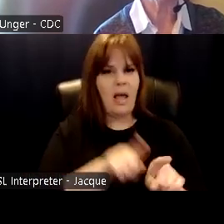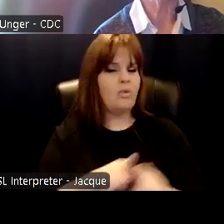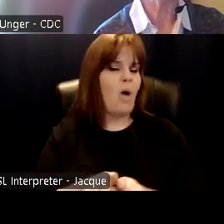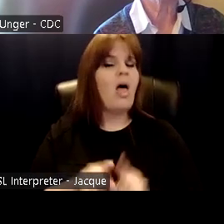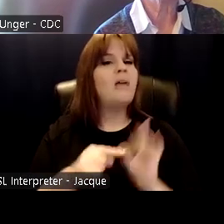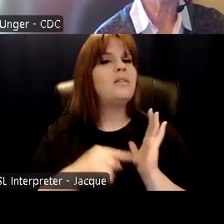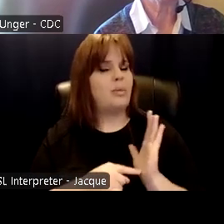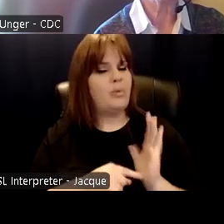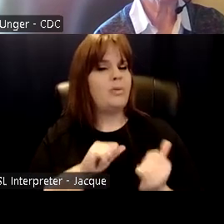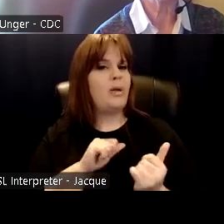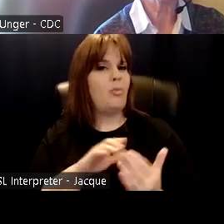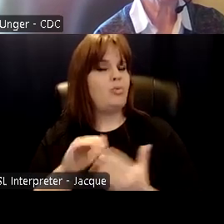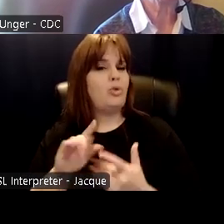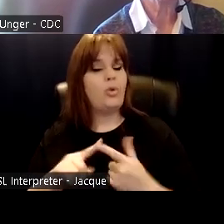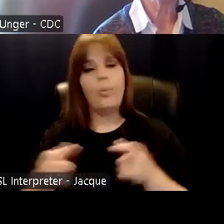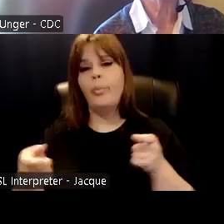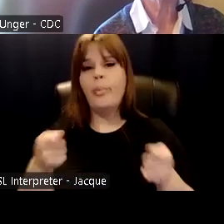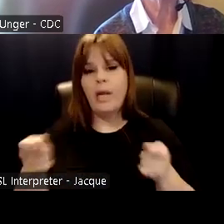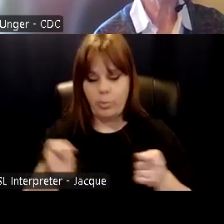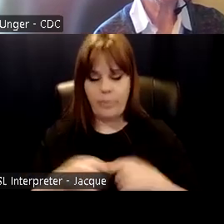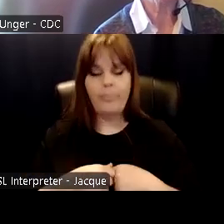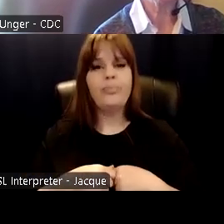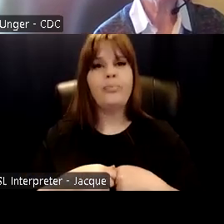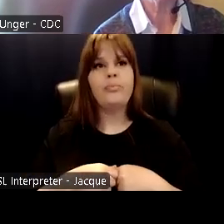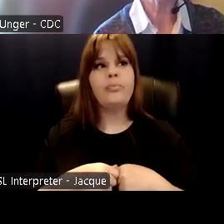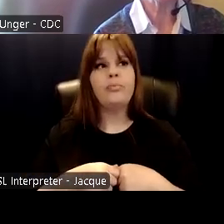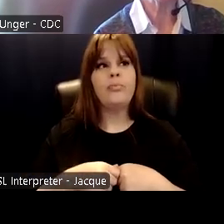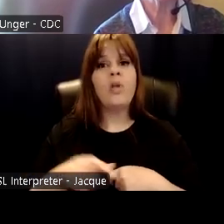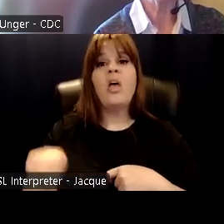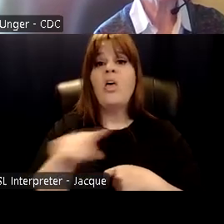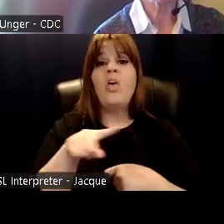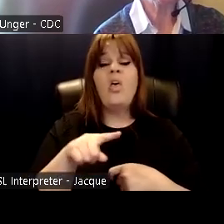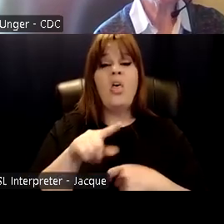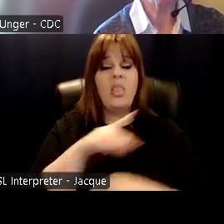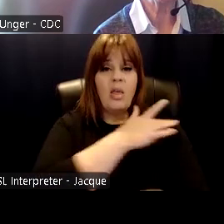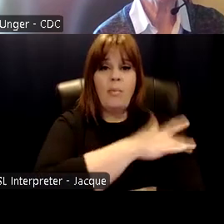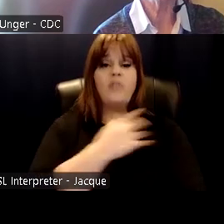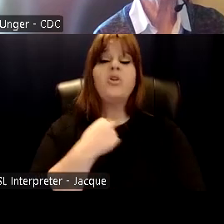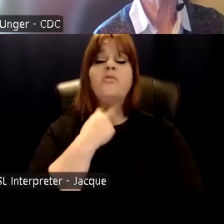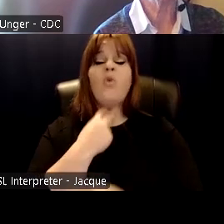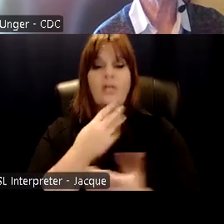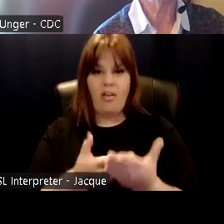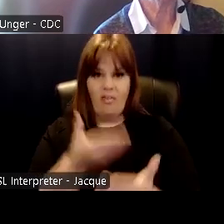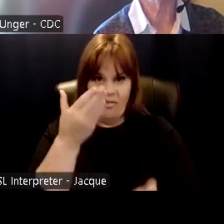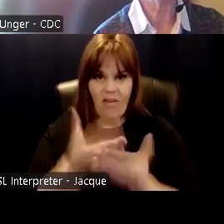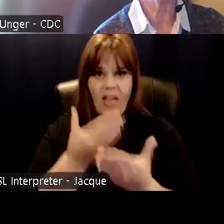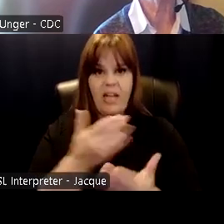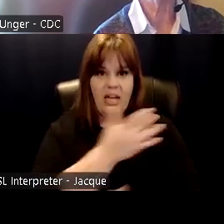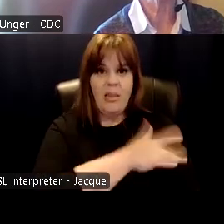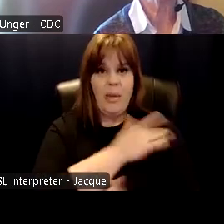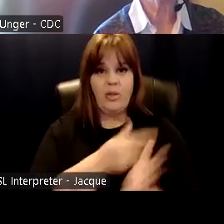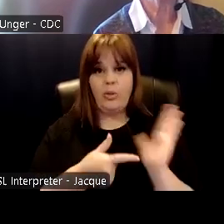symptoms and approaches to management. Their voice validated the experience of the patients presented in the case